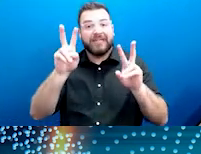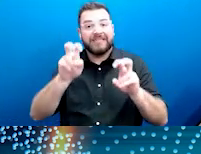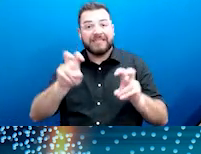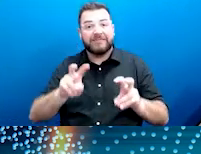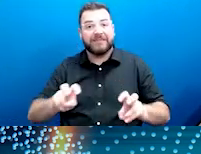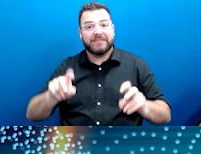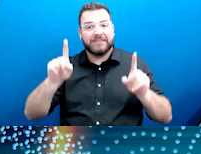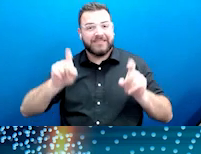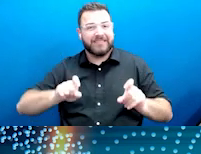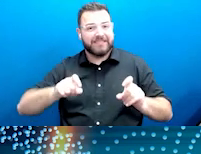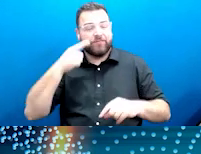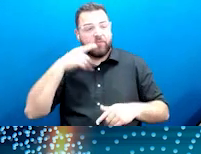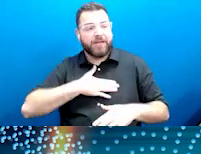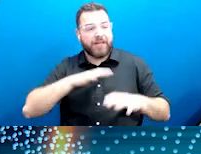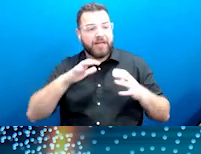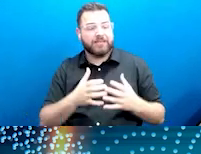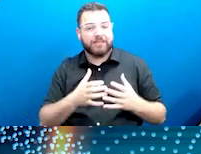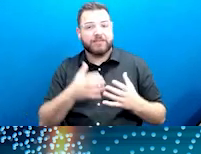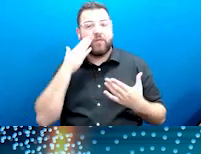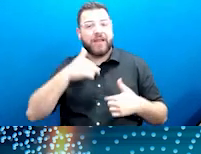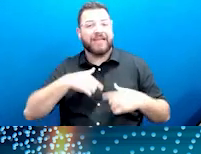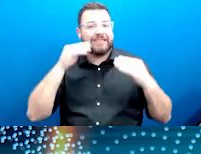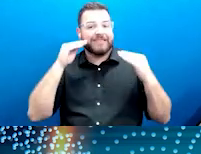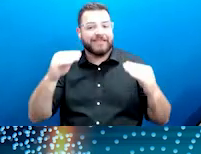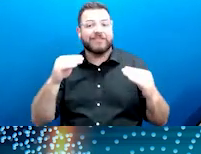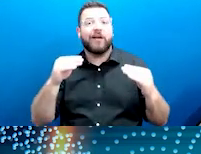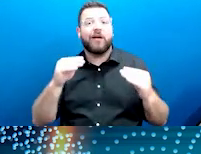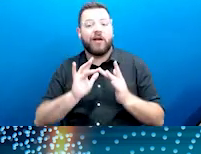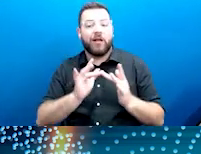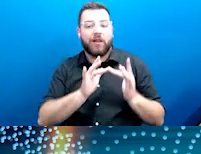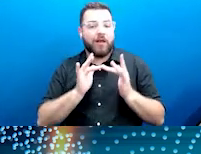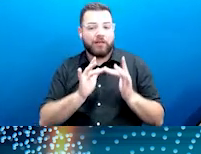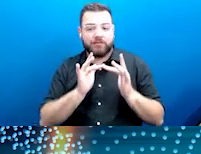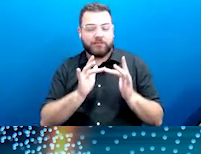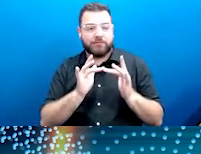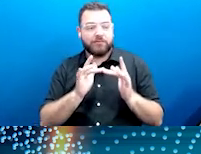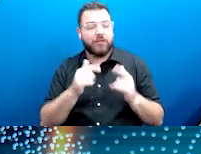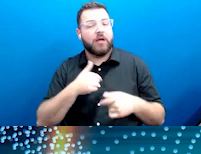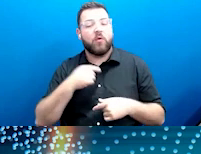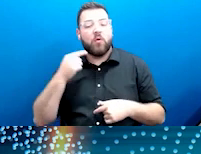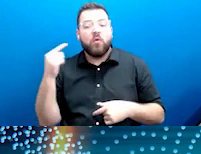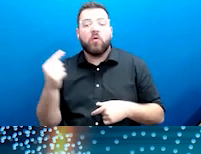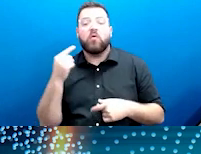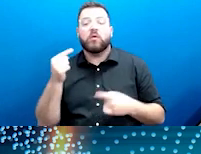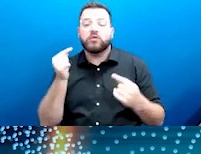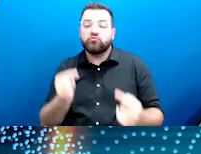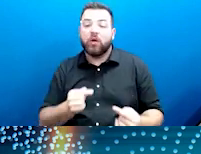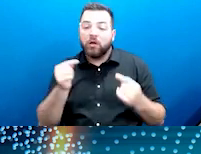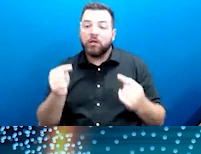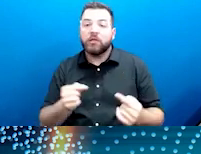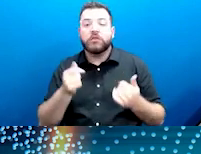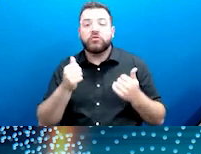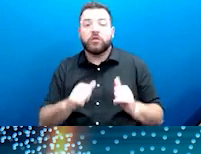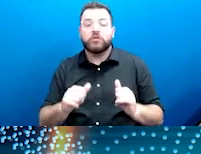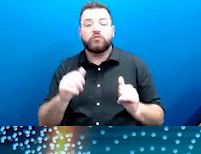courses. I teach online a lot, and I'm always struggling to find